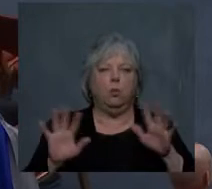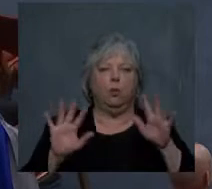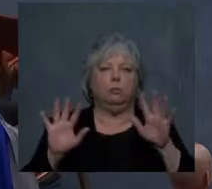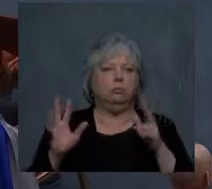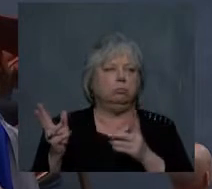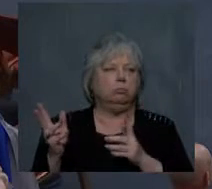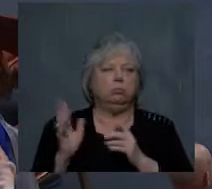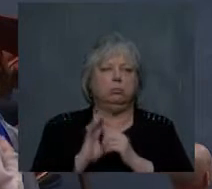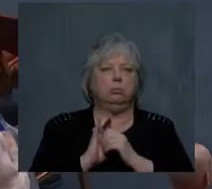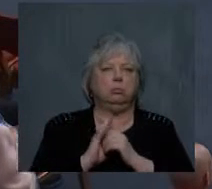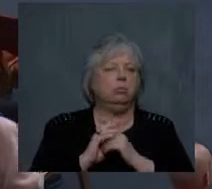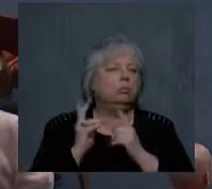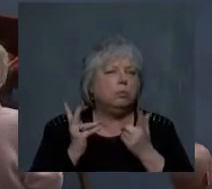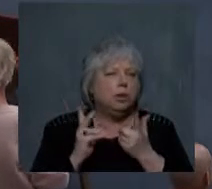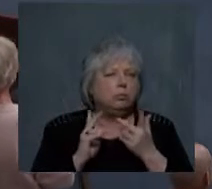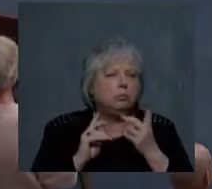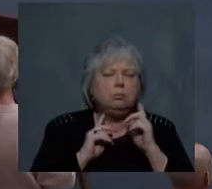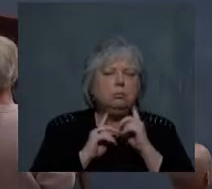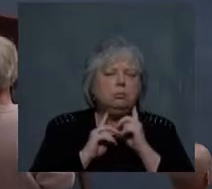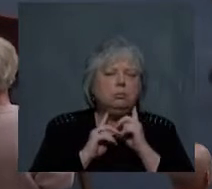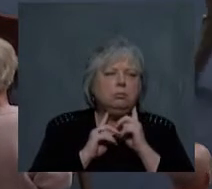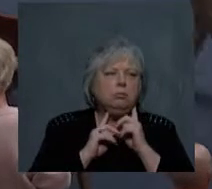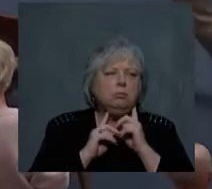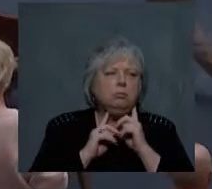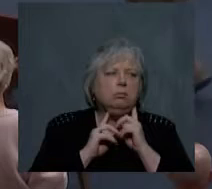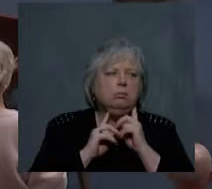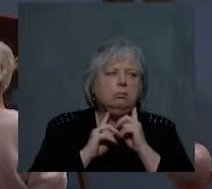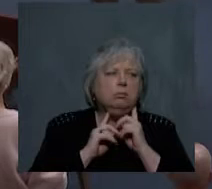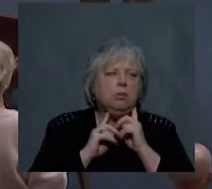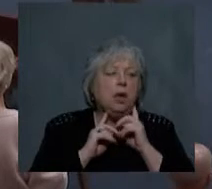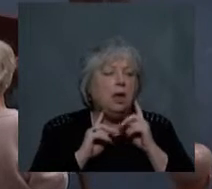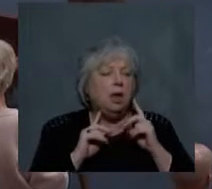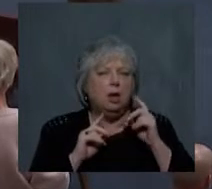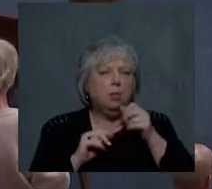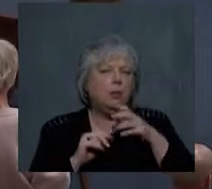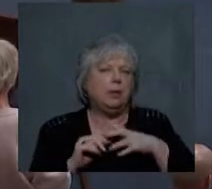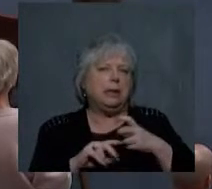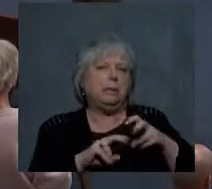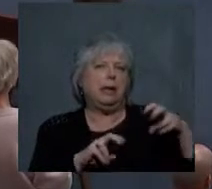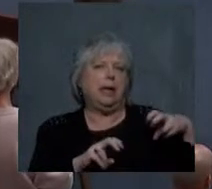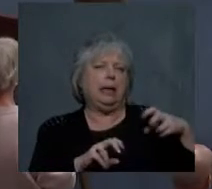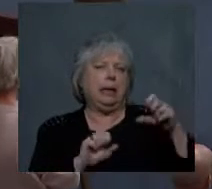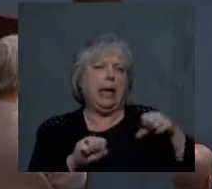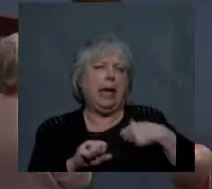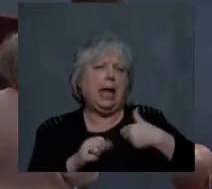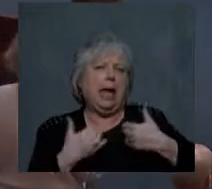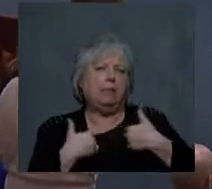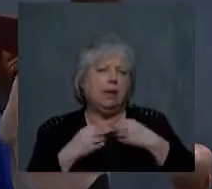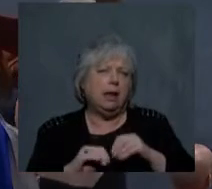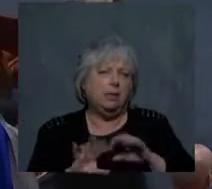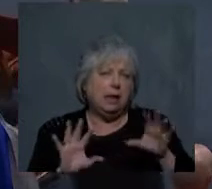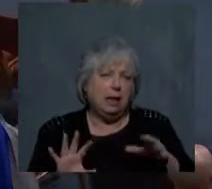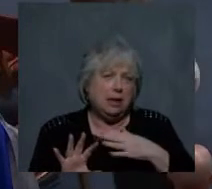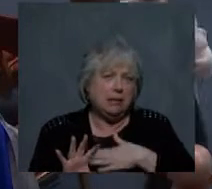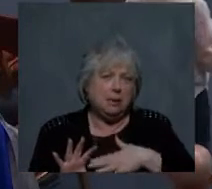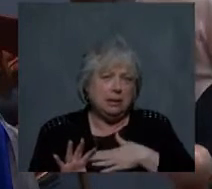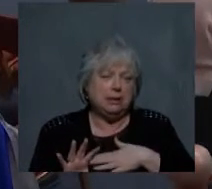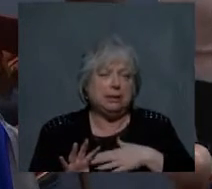okay. What's that, ma'am? May I have a clarification, please? Yes, come on up.